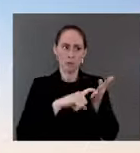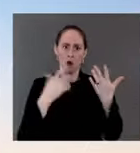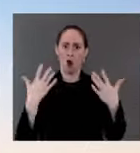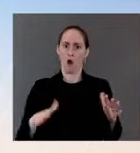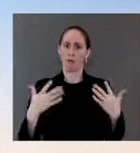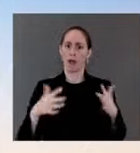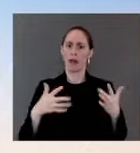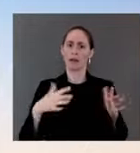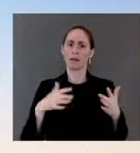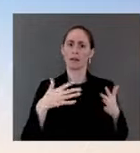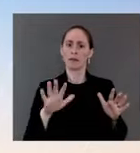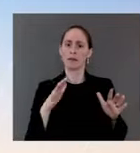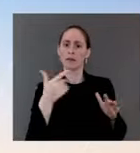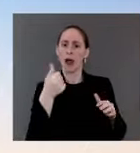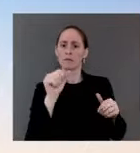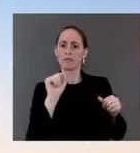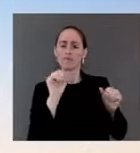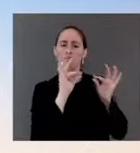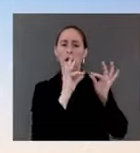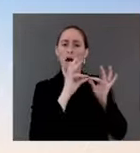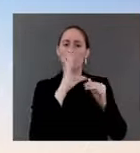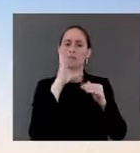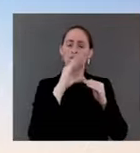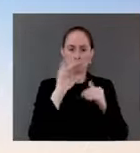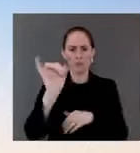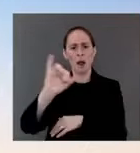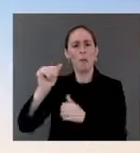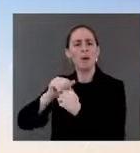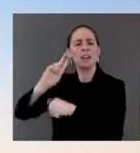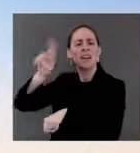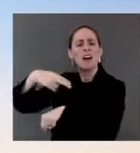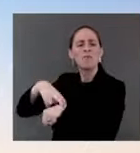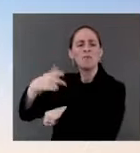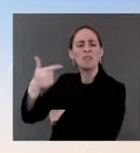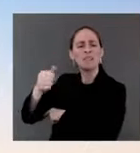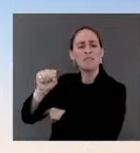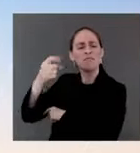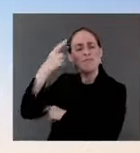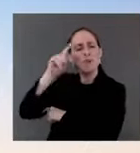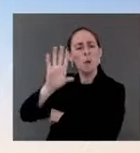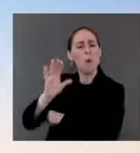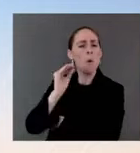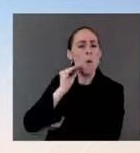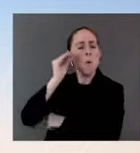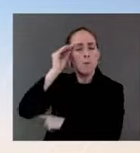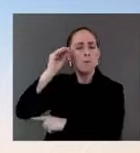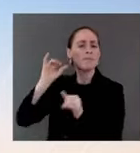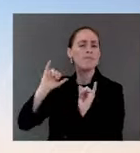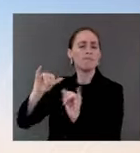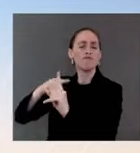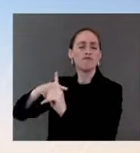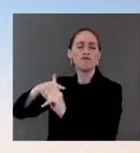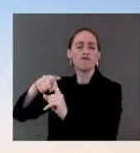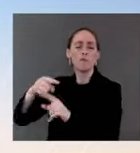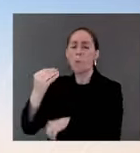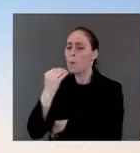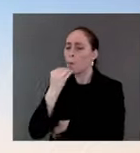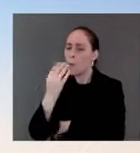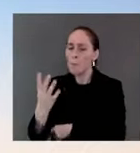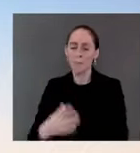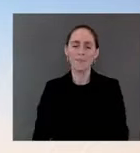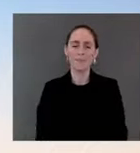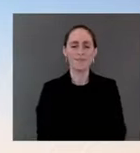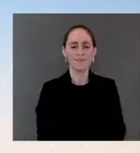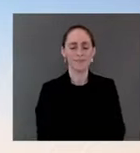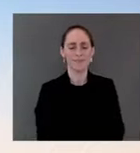average. We attribute this to a range of factors, including the president tapping the Strategic Petroleum Reserve in coordination with partners around